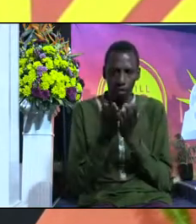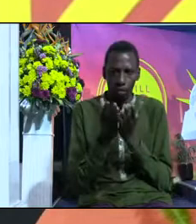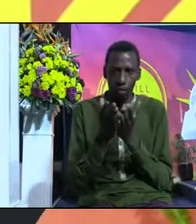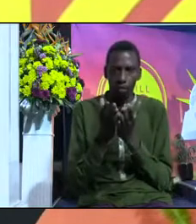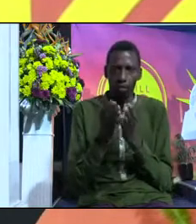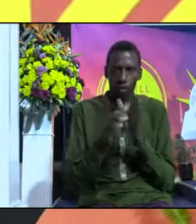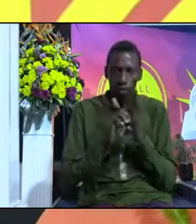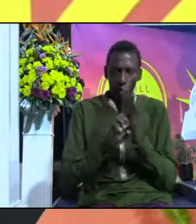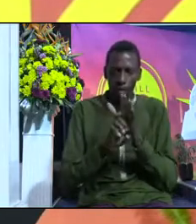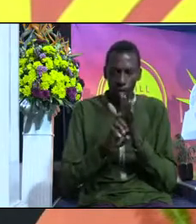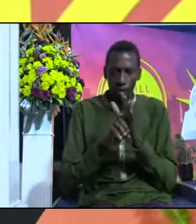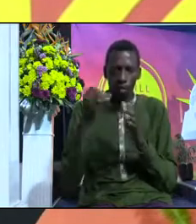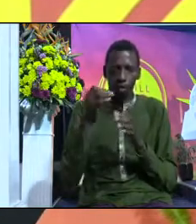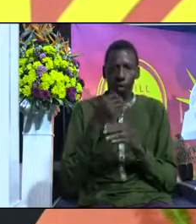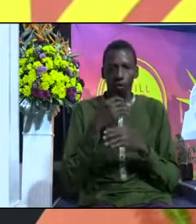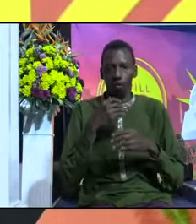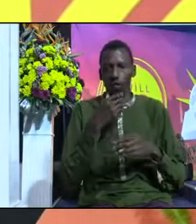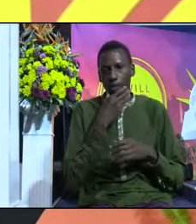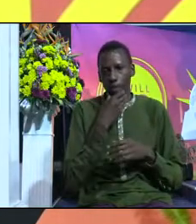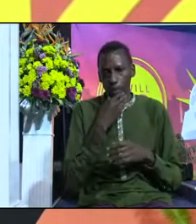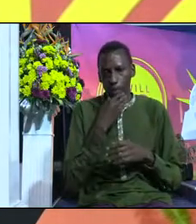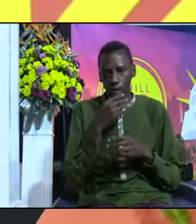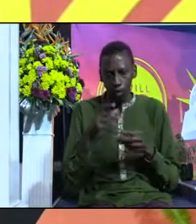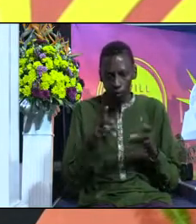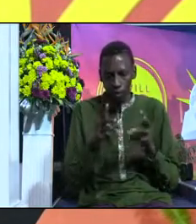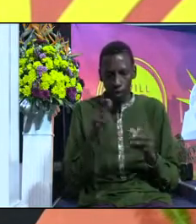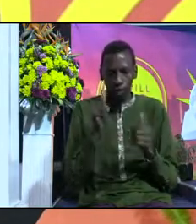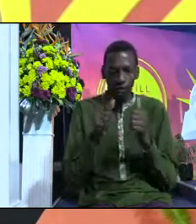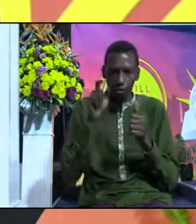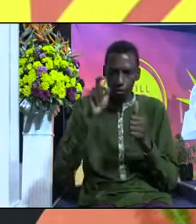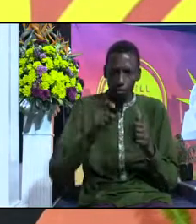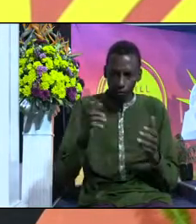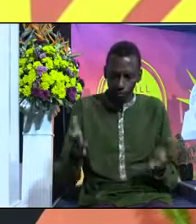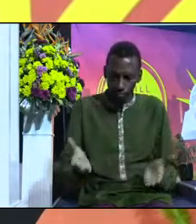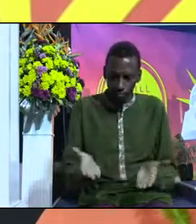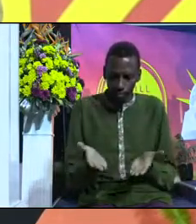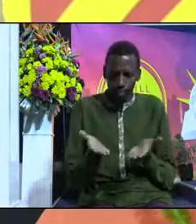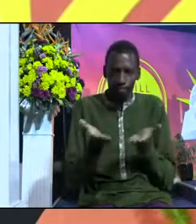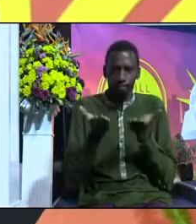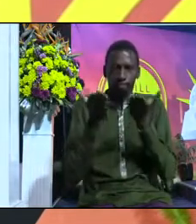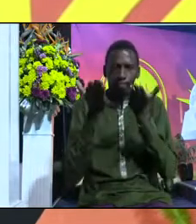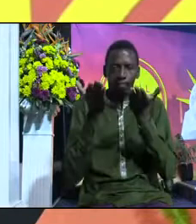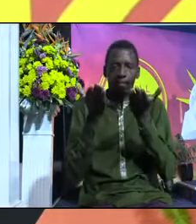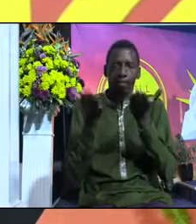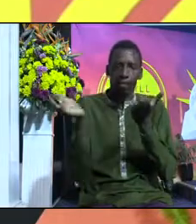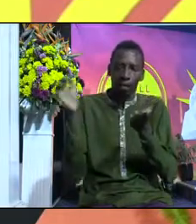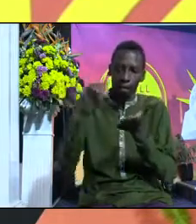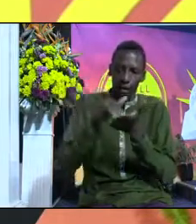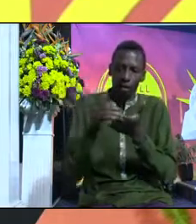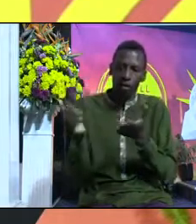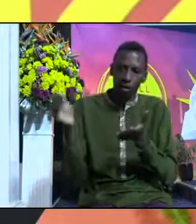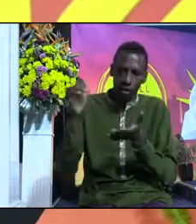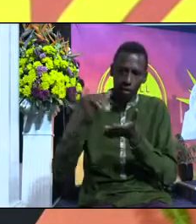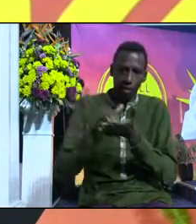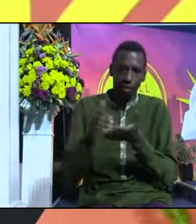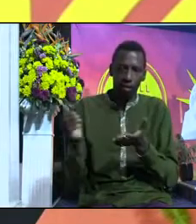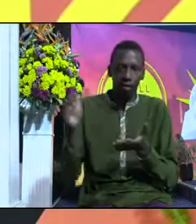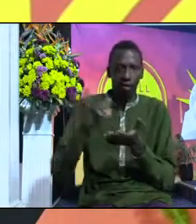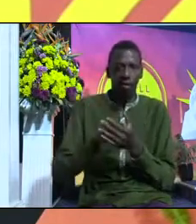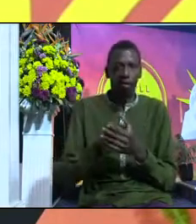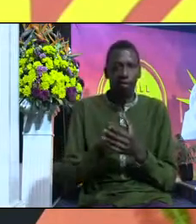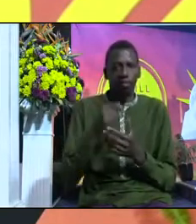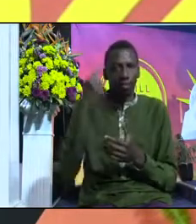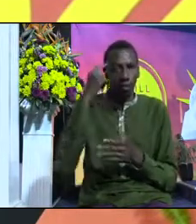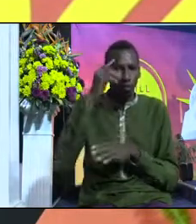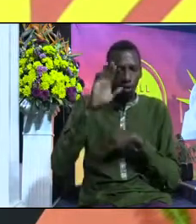manhood that needs to be lifted up again and again and again